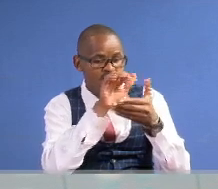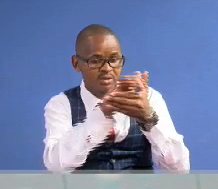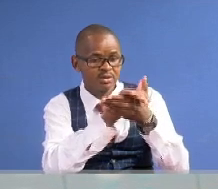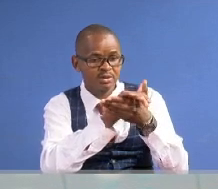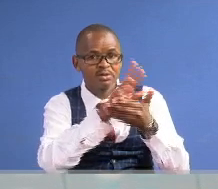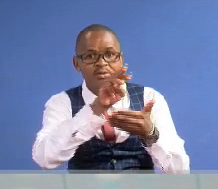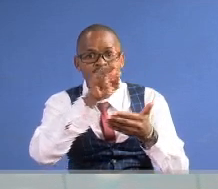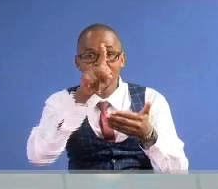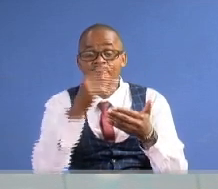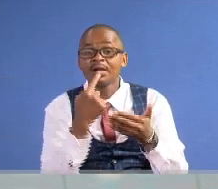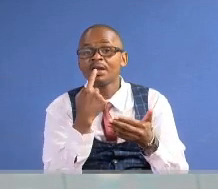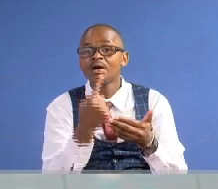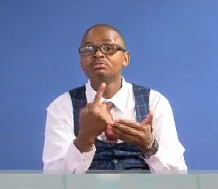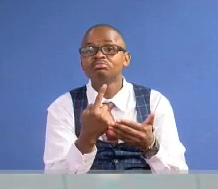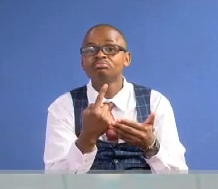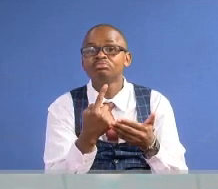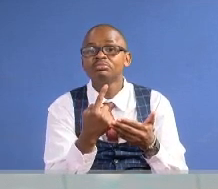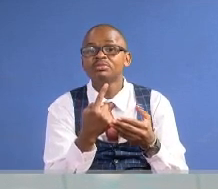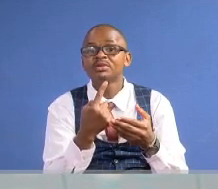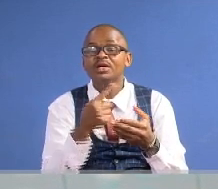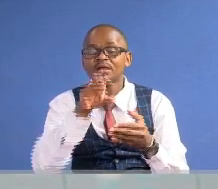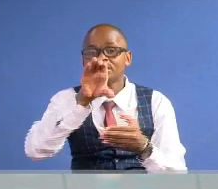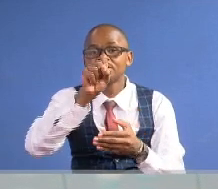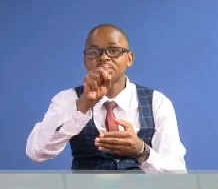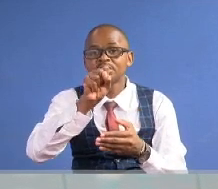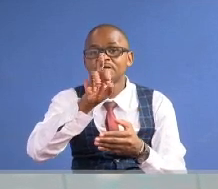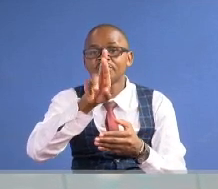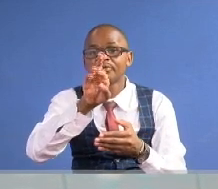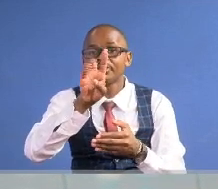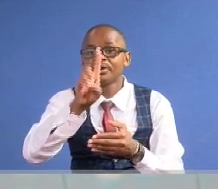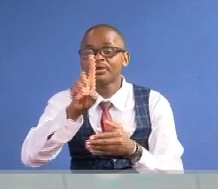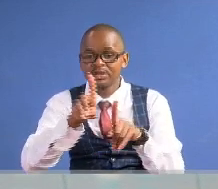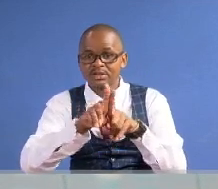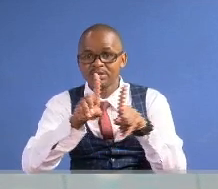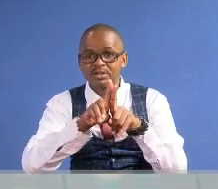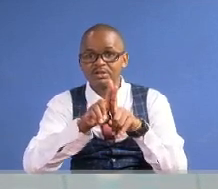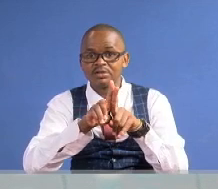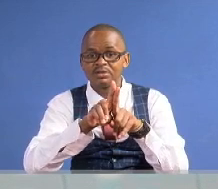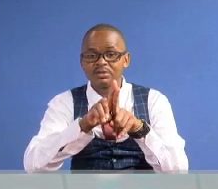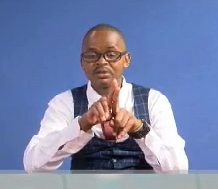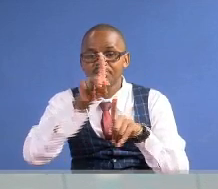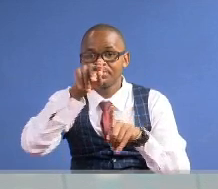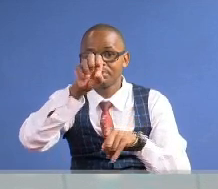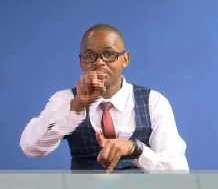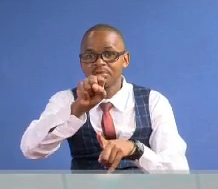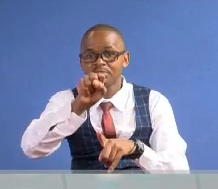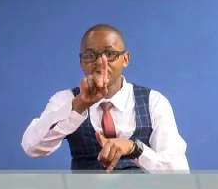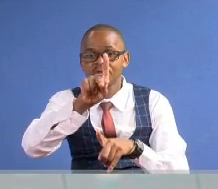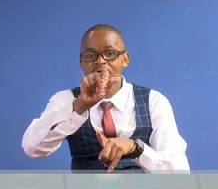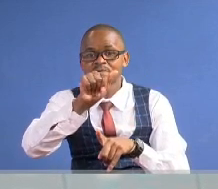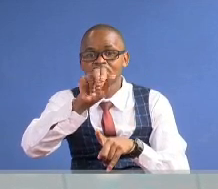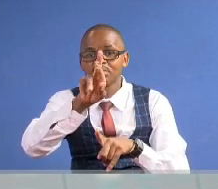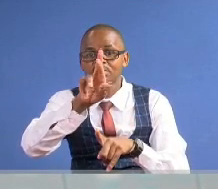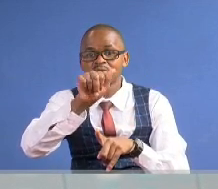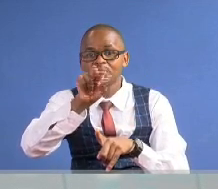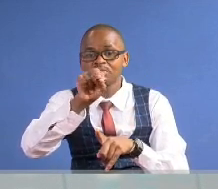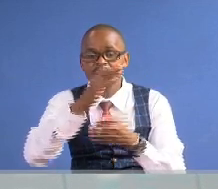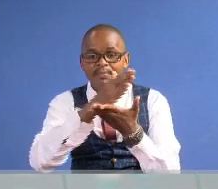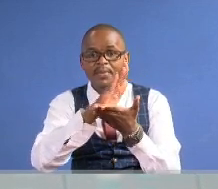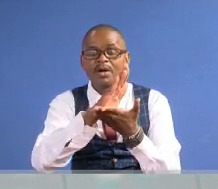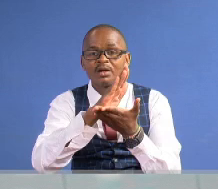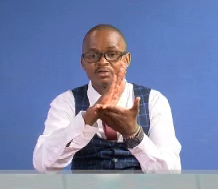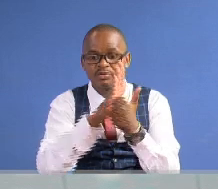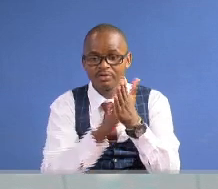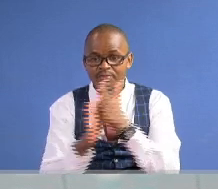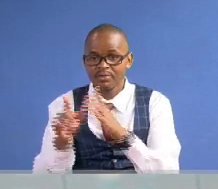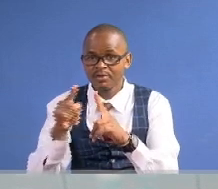Jubilee MPs now claim that Interior CS Fred Matiangi and his principal secretary, Karanja Kibicho, were part of the